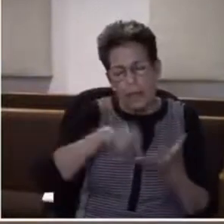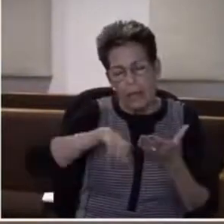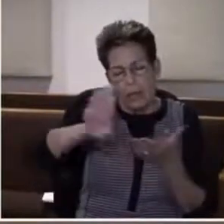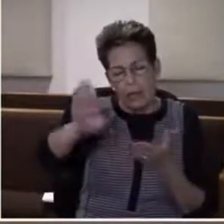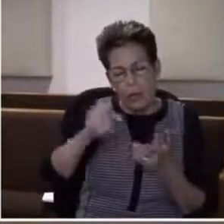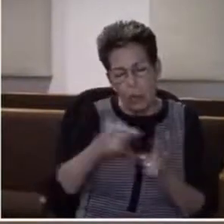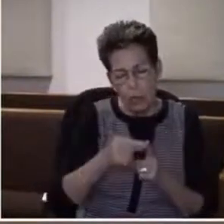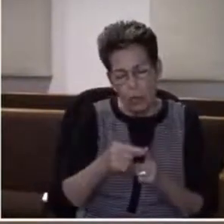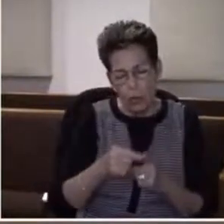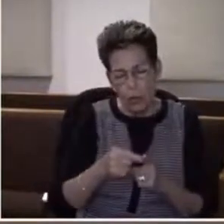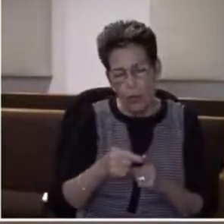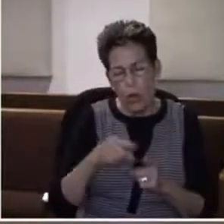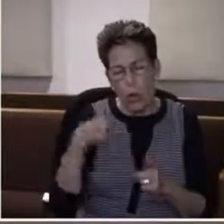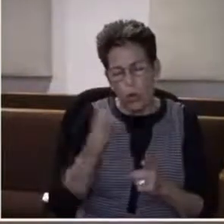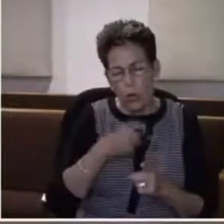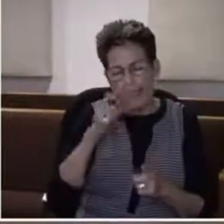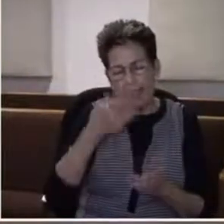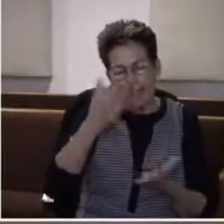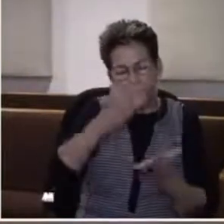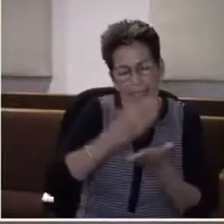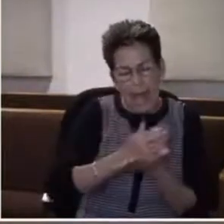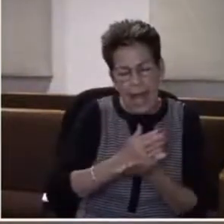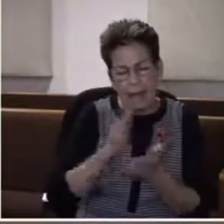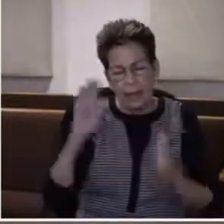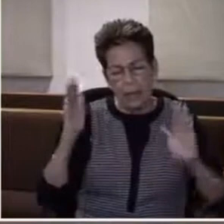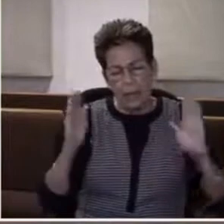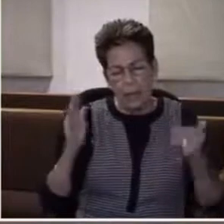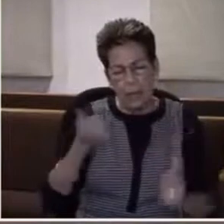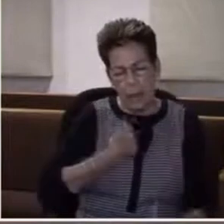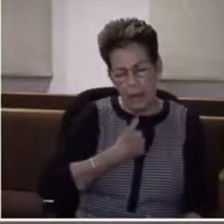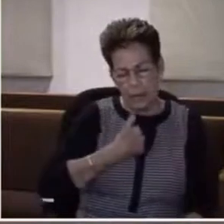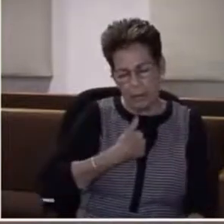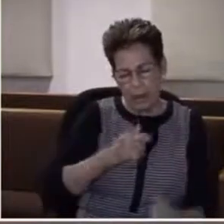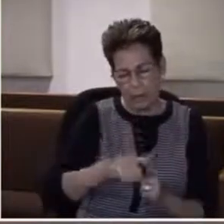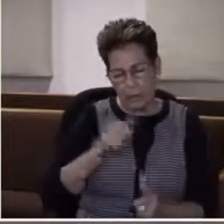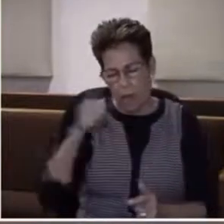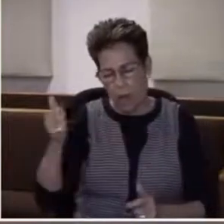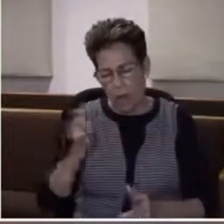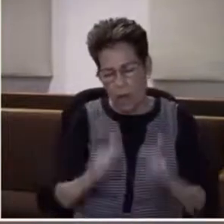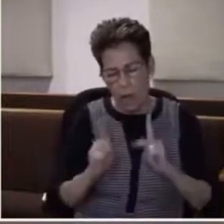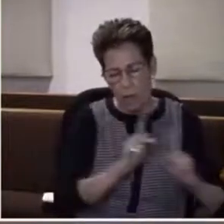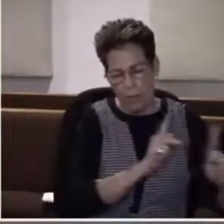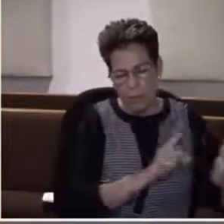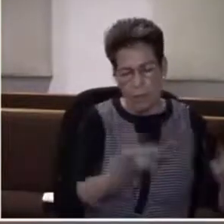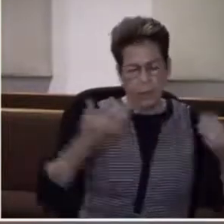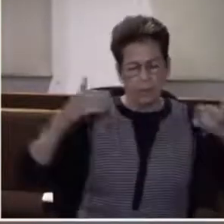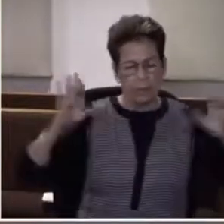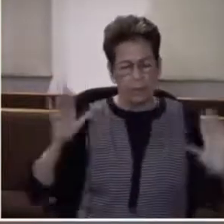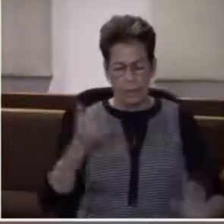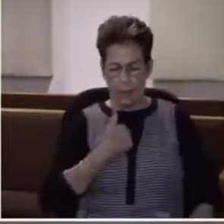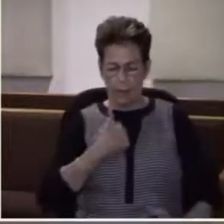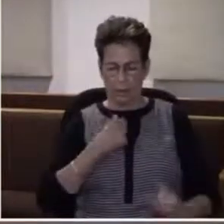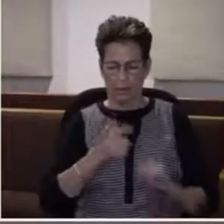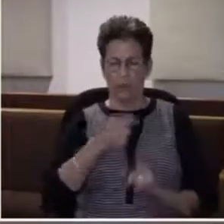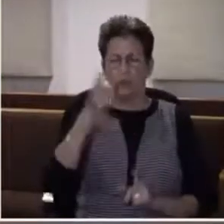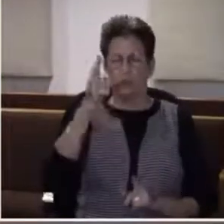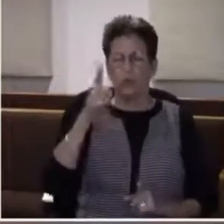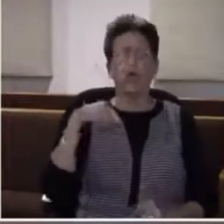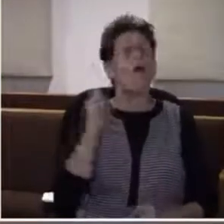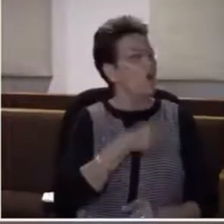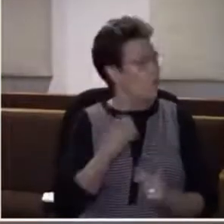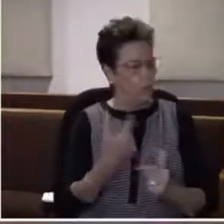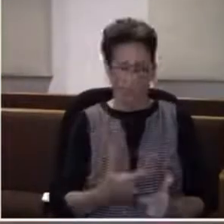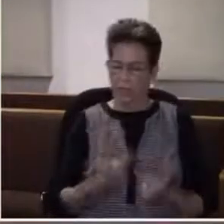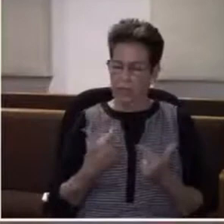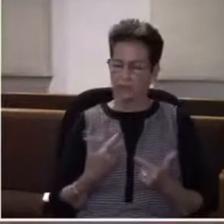And if we could stop comparing ourselves to other people and just submit ourselves to you, we'll survive. We won't